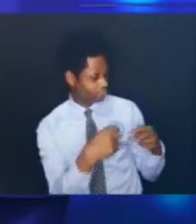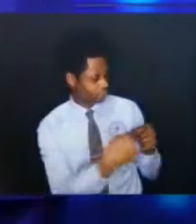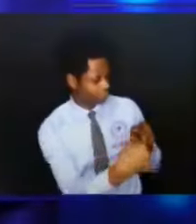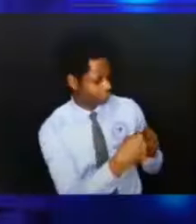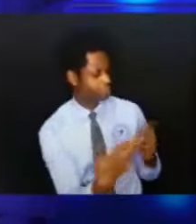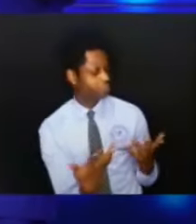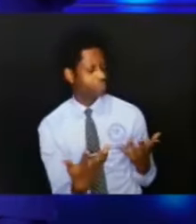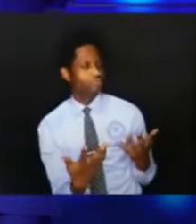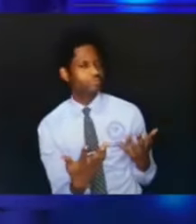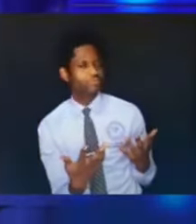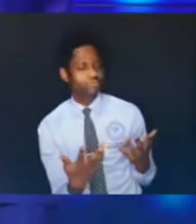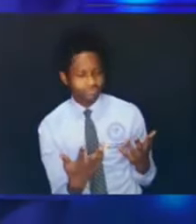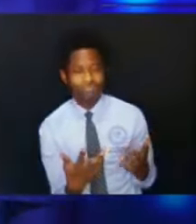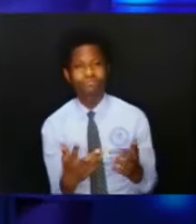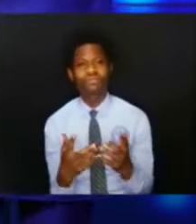wo asembiti awa."